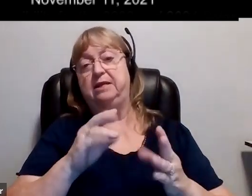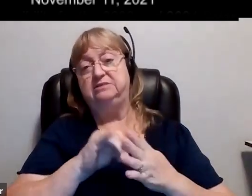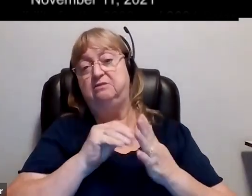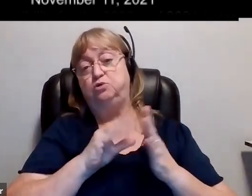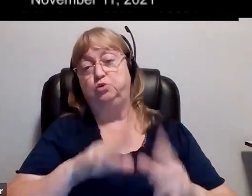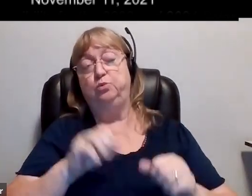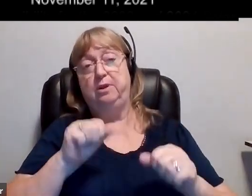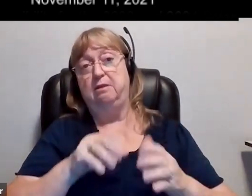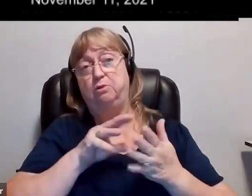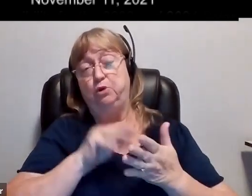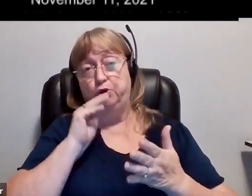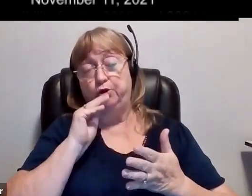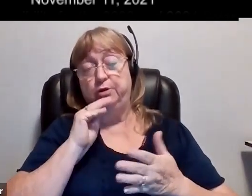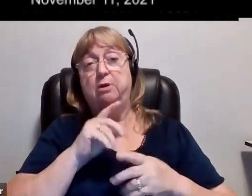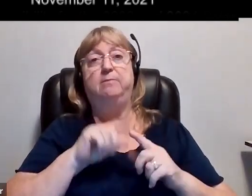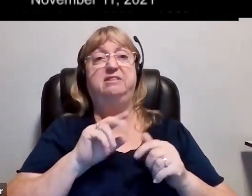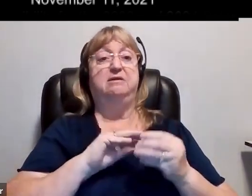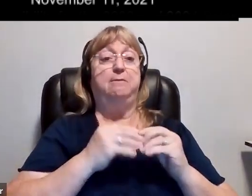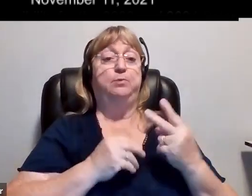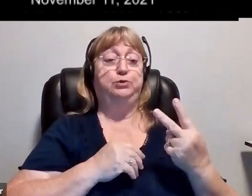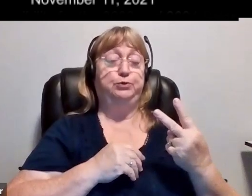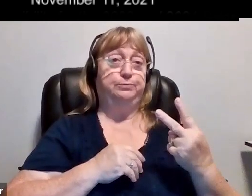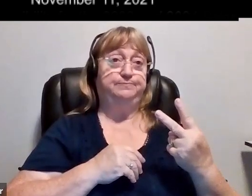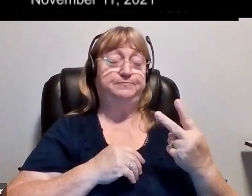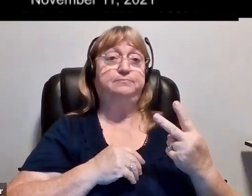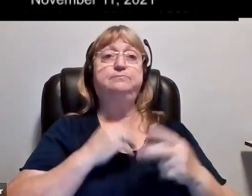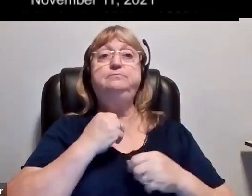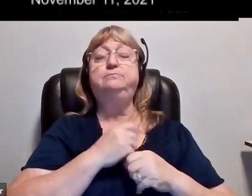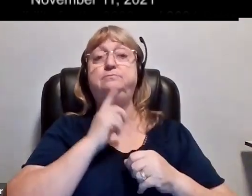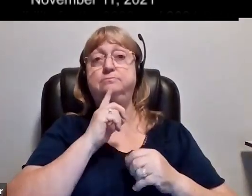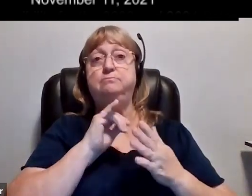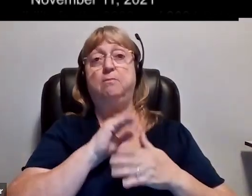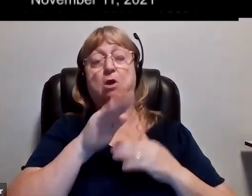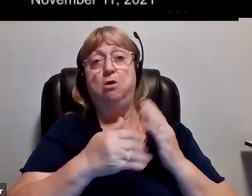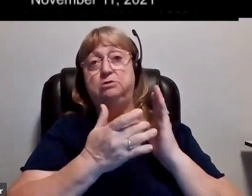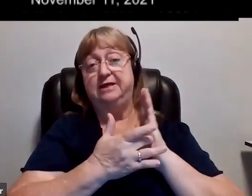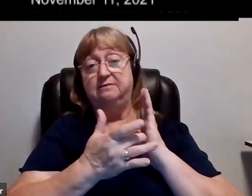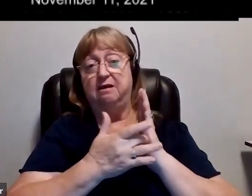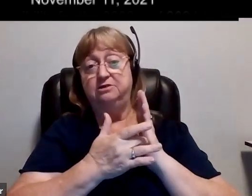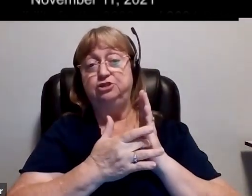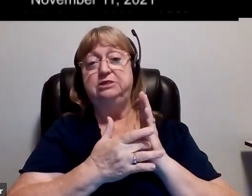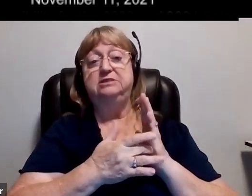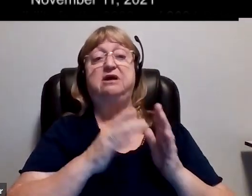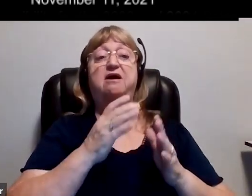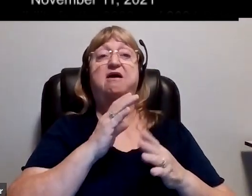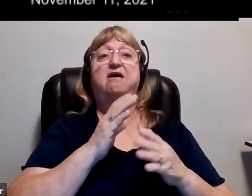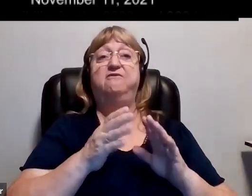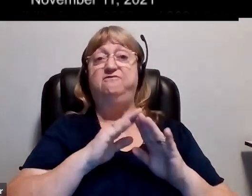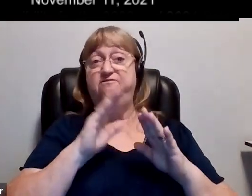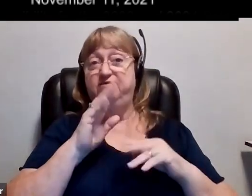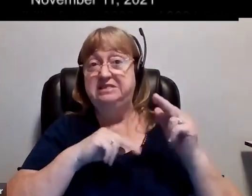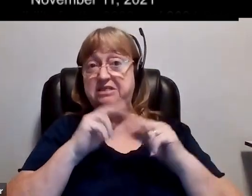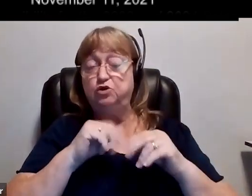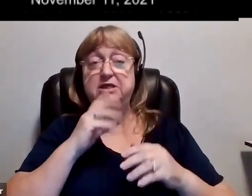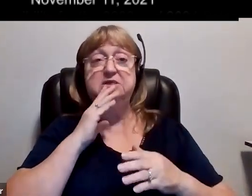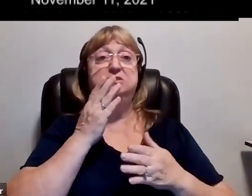learn. But then you have to look at number 2 here. Number 2 says that you need to ensure that all the technologies, the facilities, the